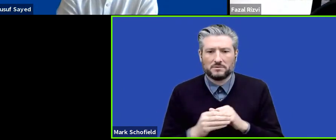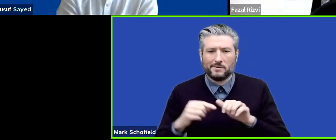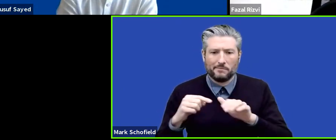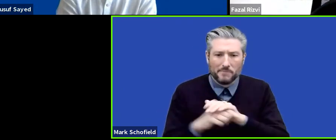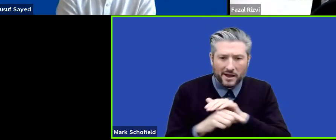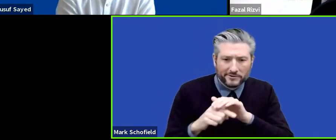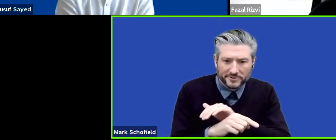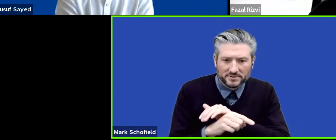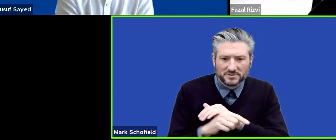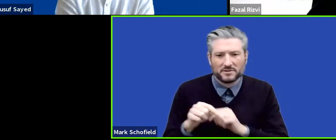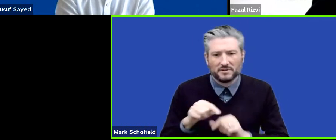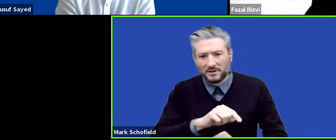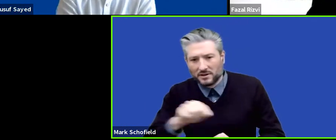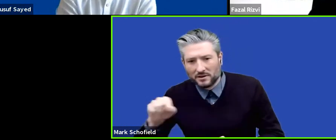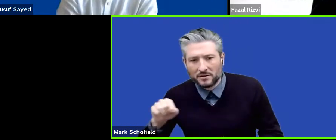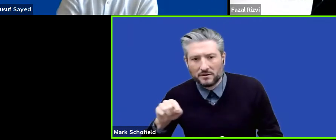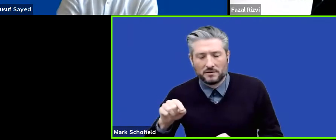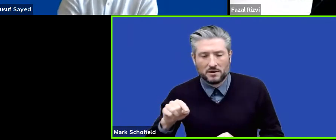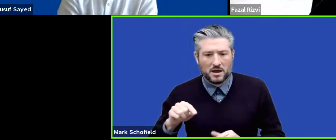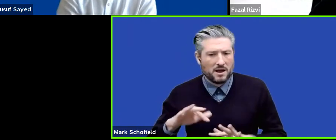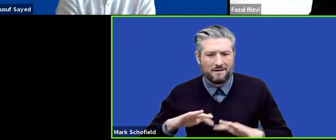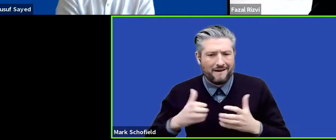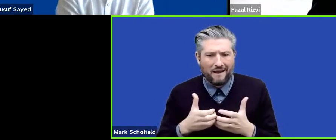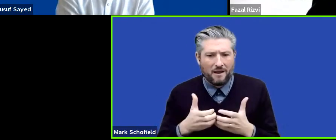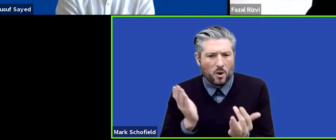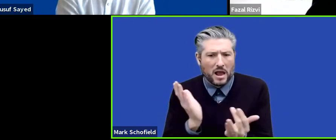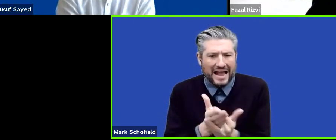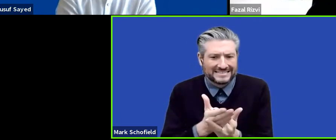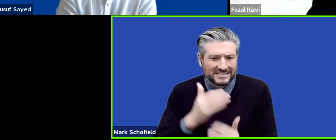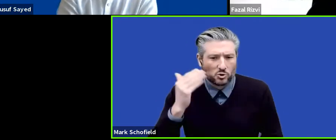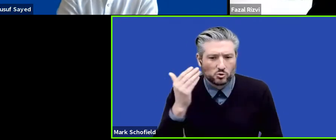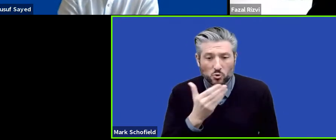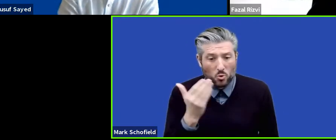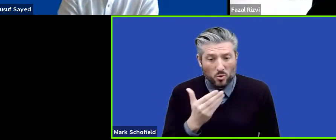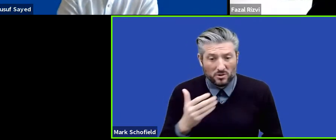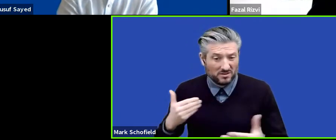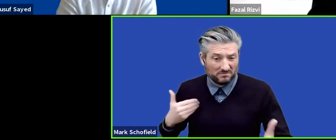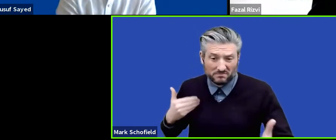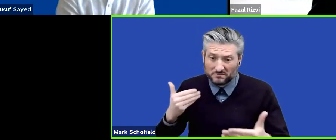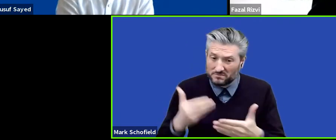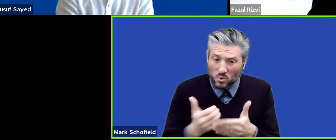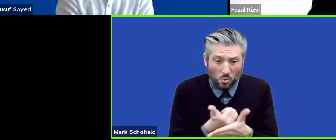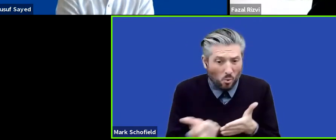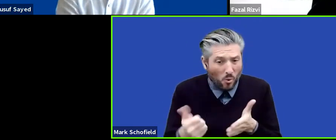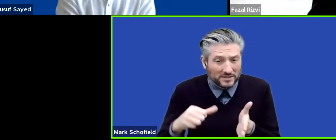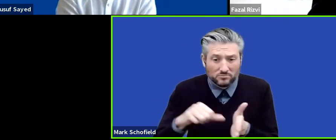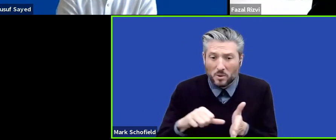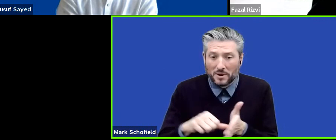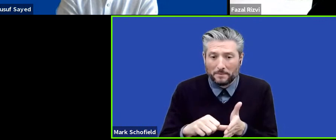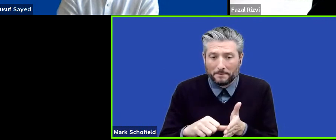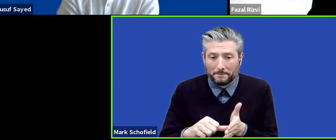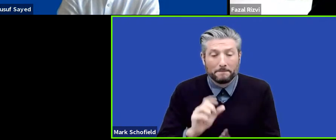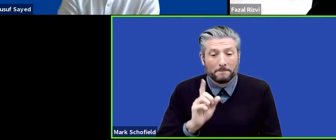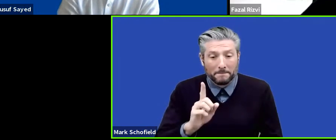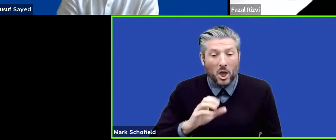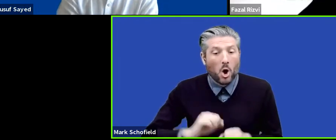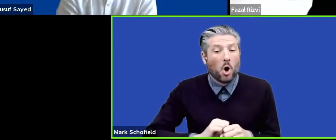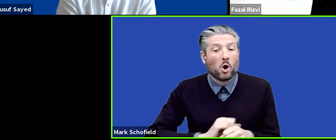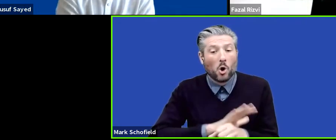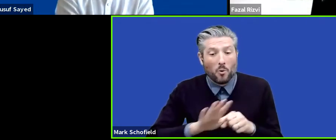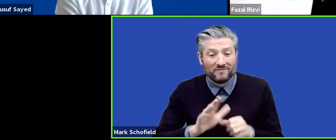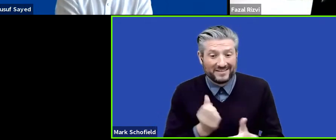to quality and equitable schooling has always been there. In many senses, what COVID has done is that it made